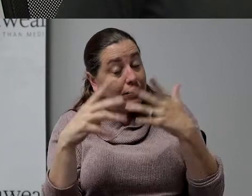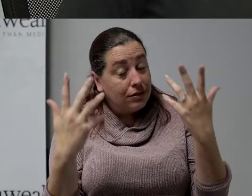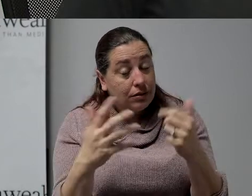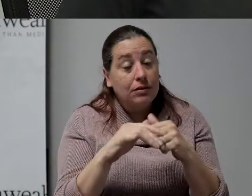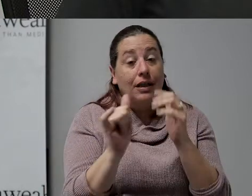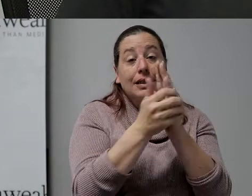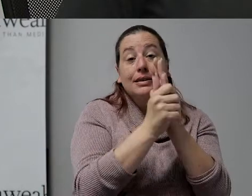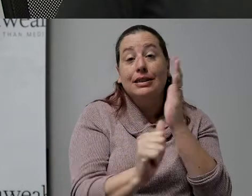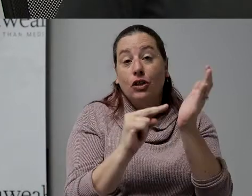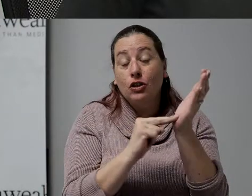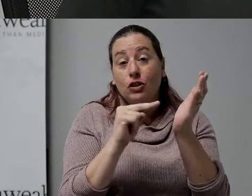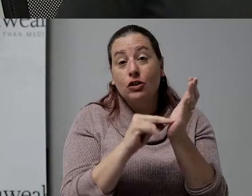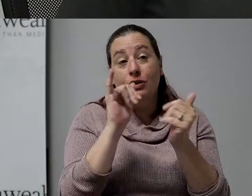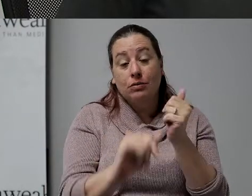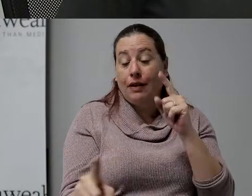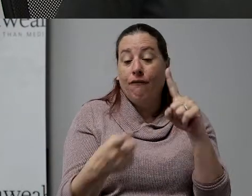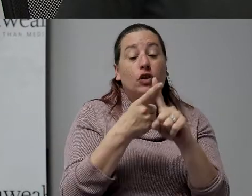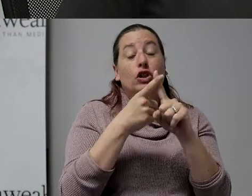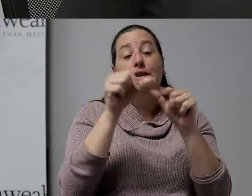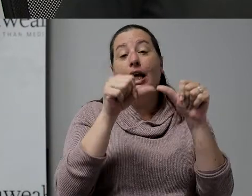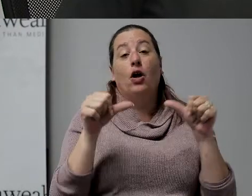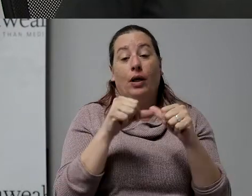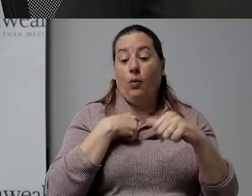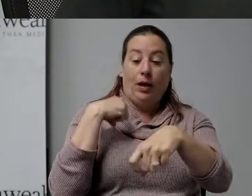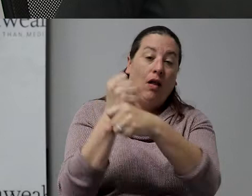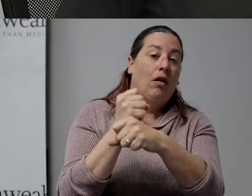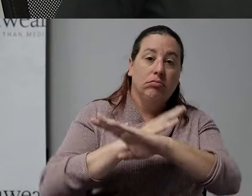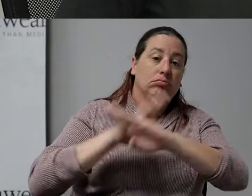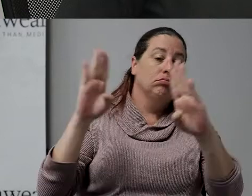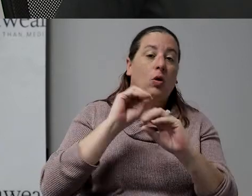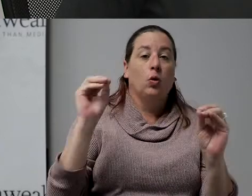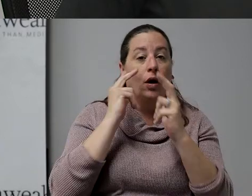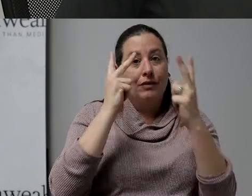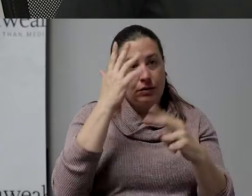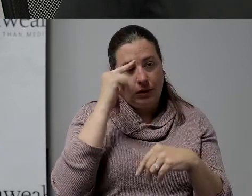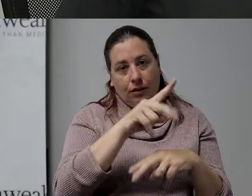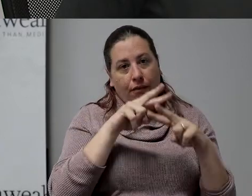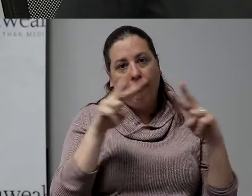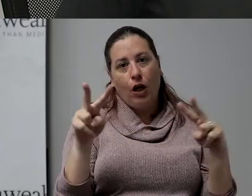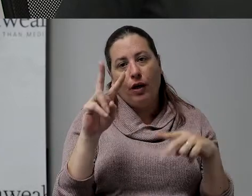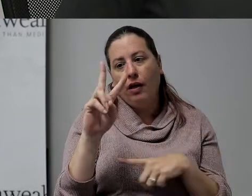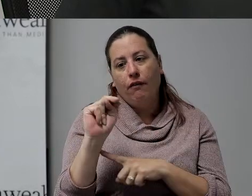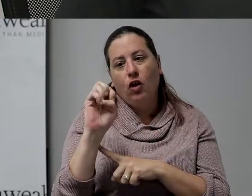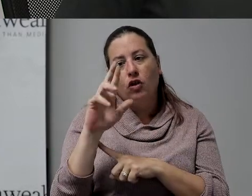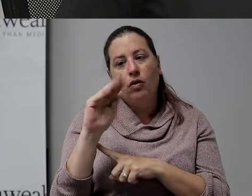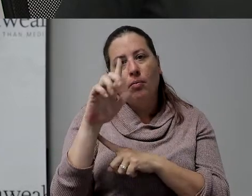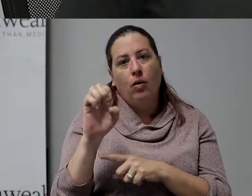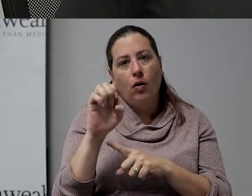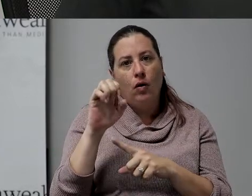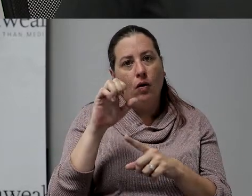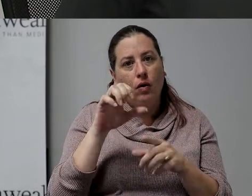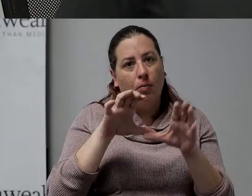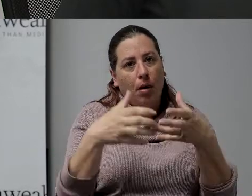skilled nursing was one of the first areas we locked down to visitors because that was a very vulnerable population. You saw what happened in Washington